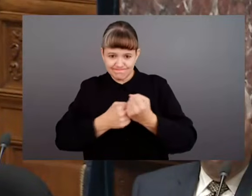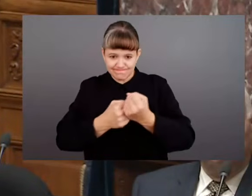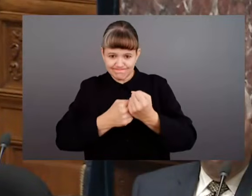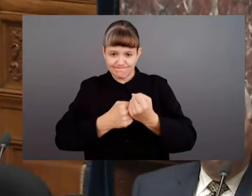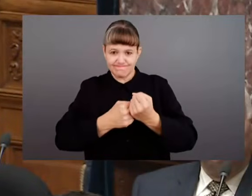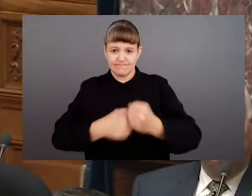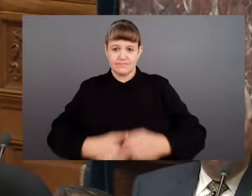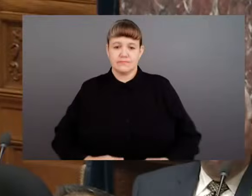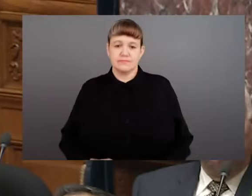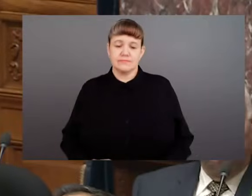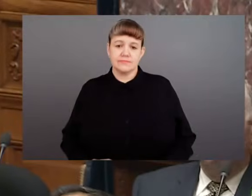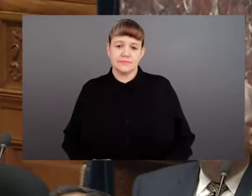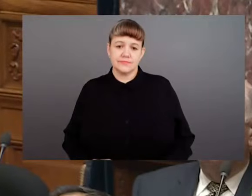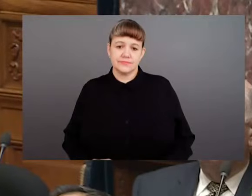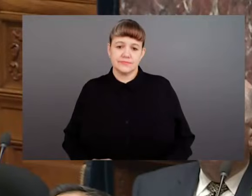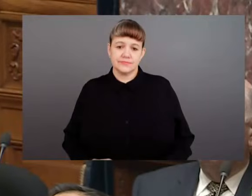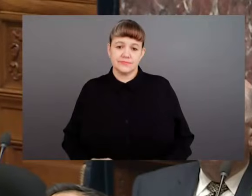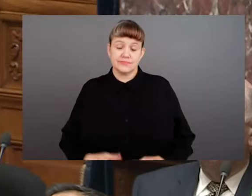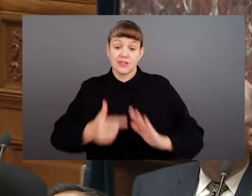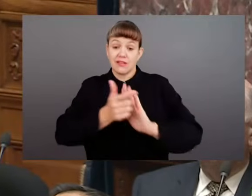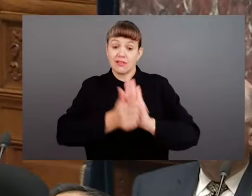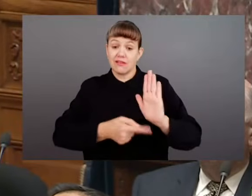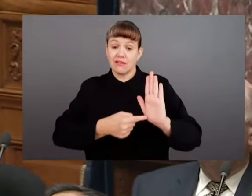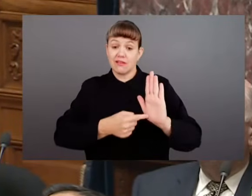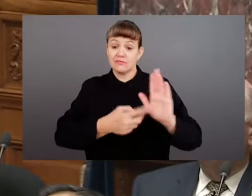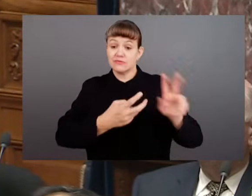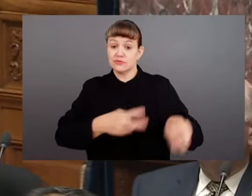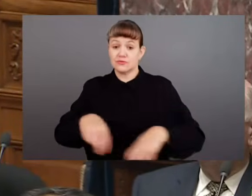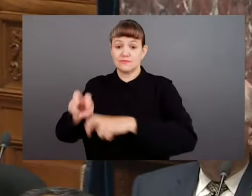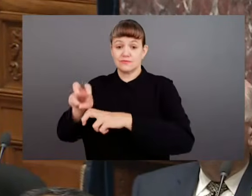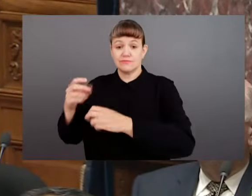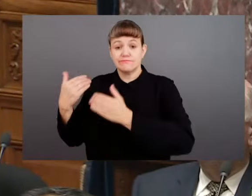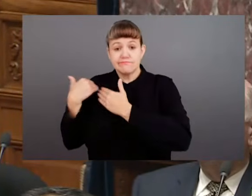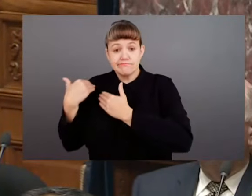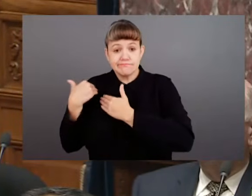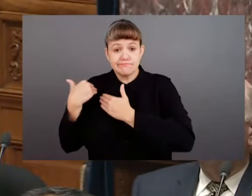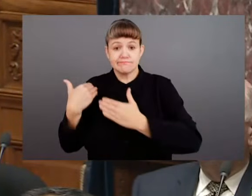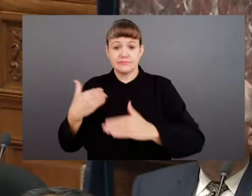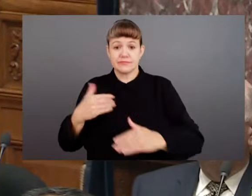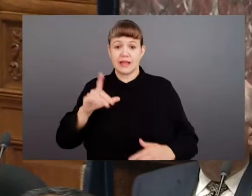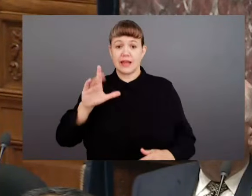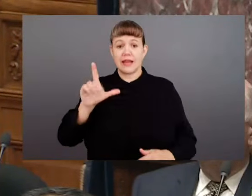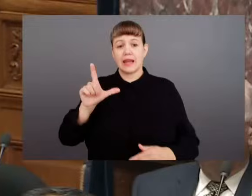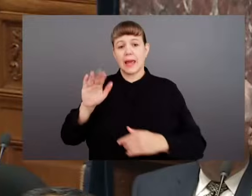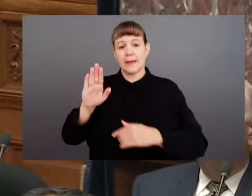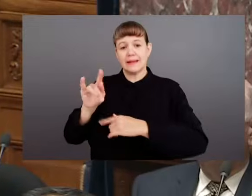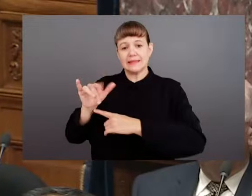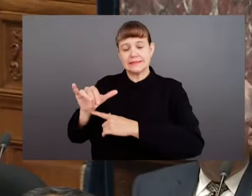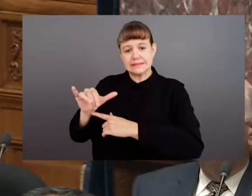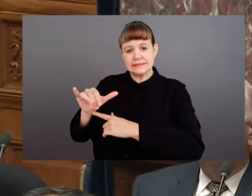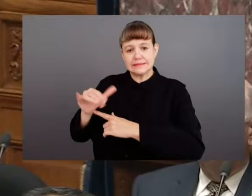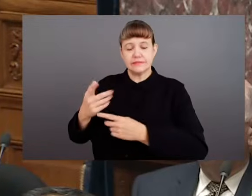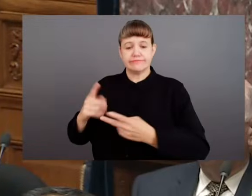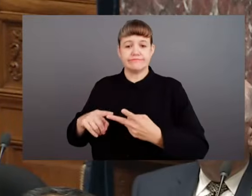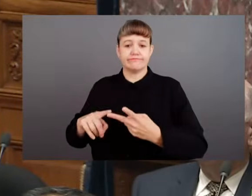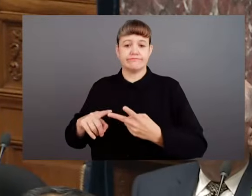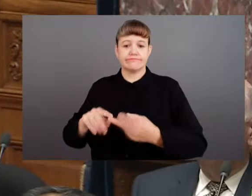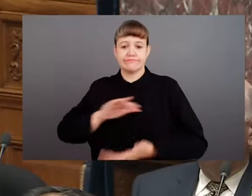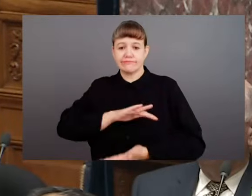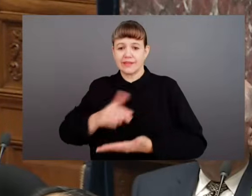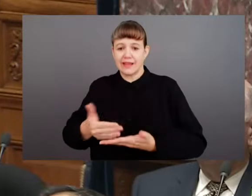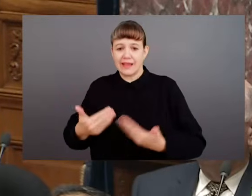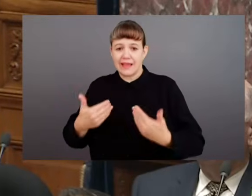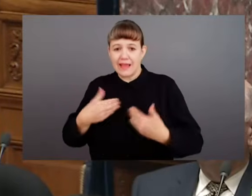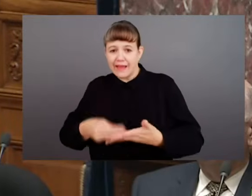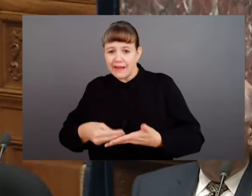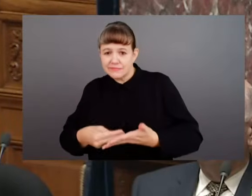authorities, responsibilities, liabilities, and assets of the Vancouver Park Board to Vancouver Council in the event that